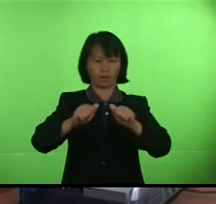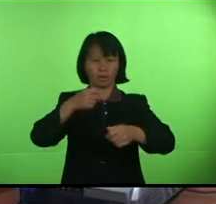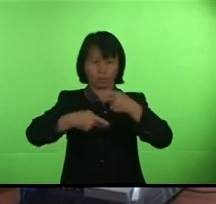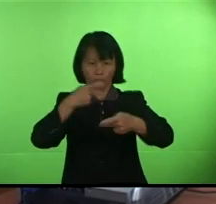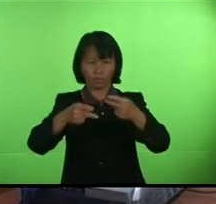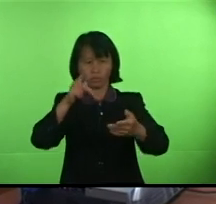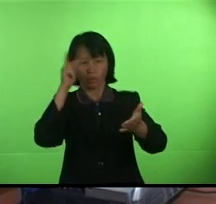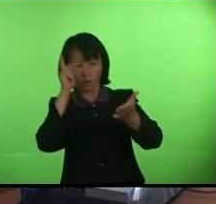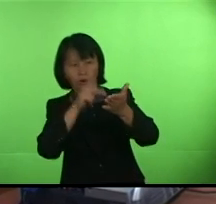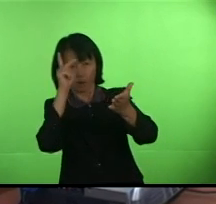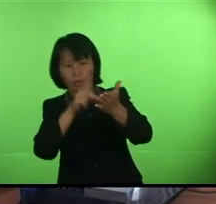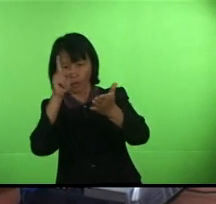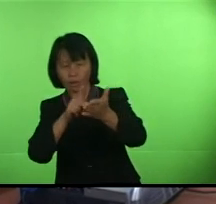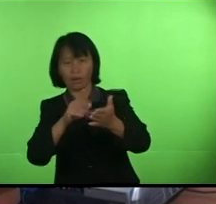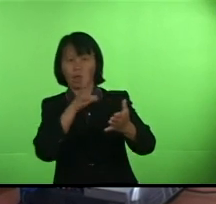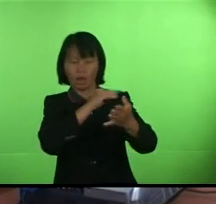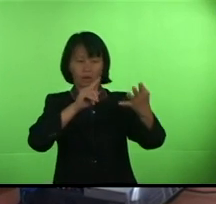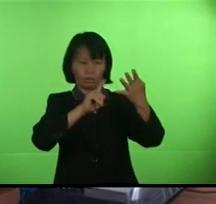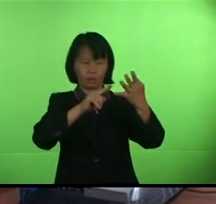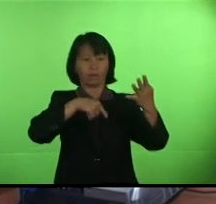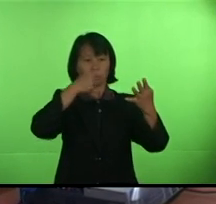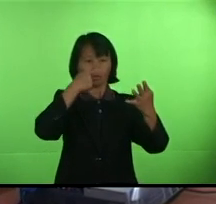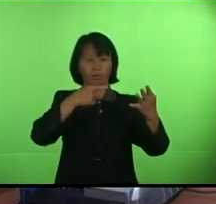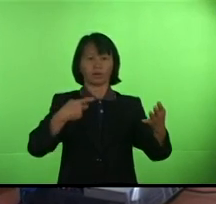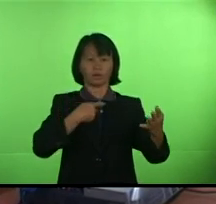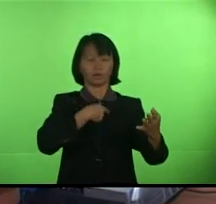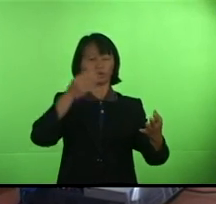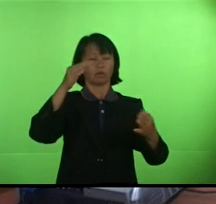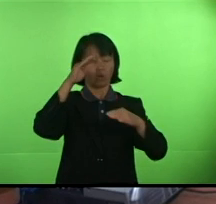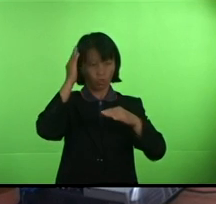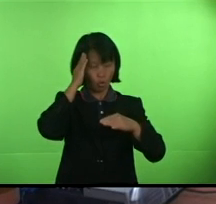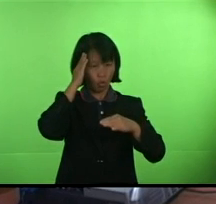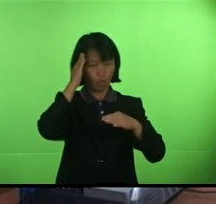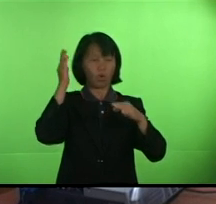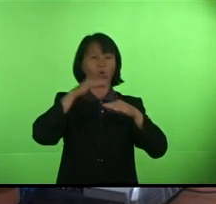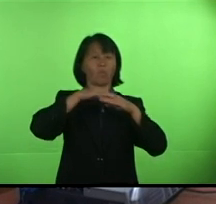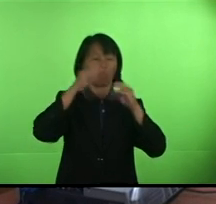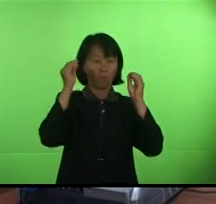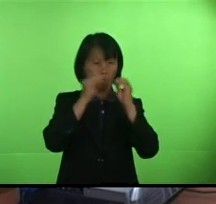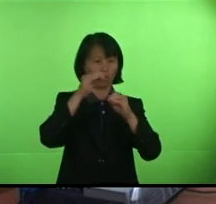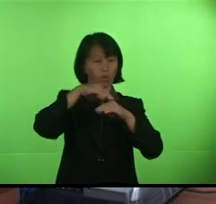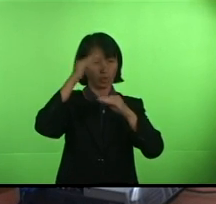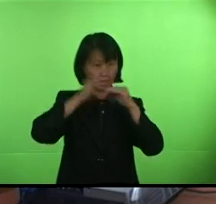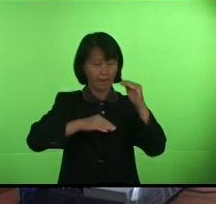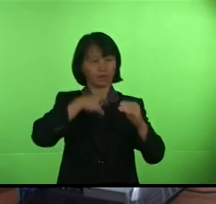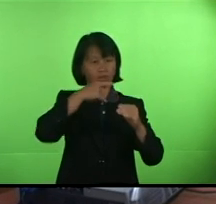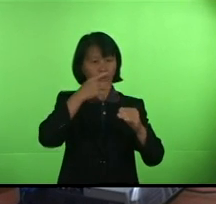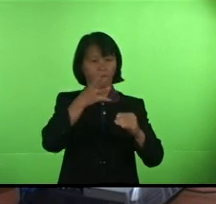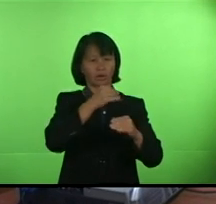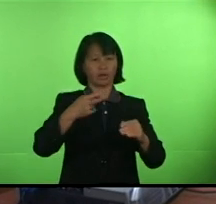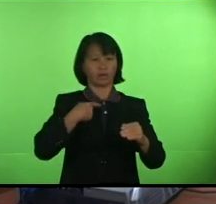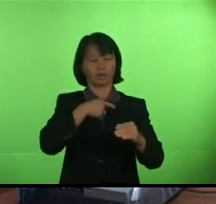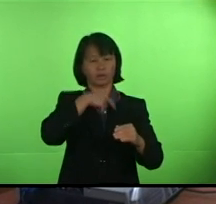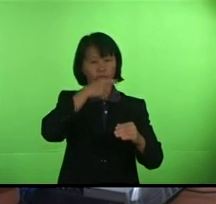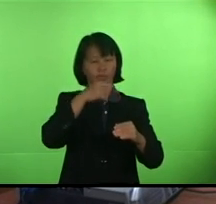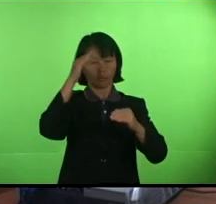of knowing. And he also said that we know more than we can say, and that we often say more than